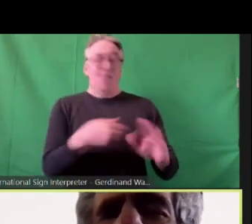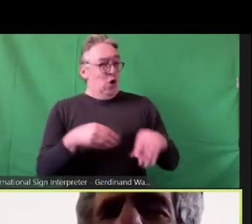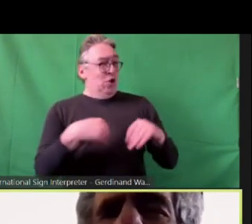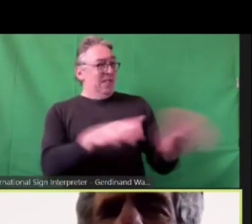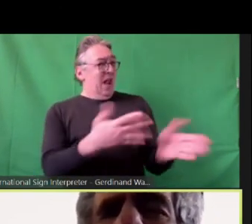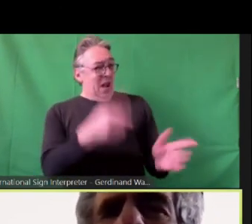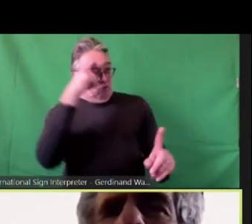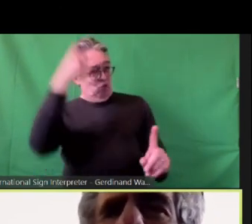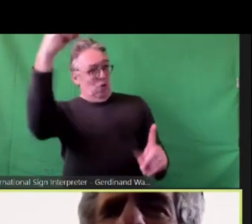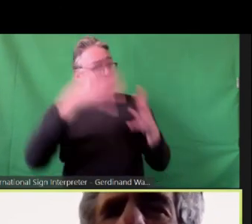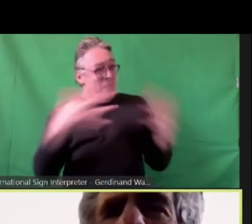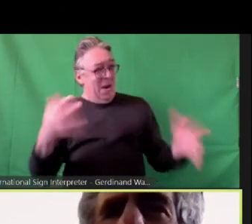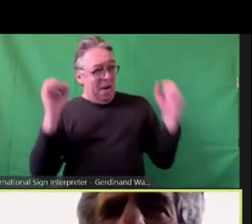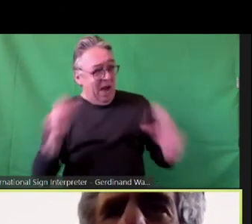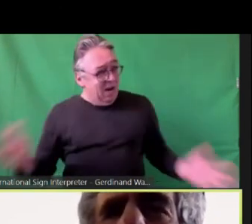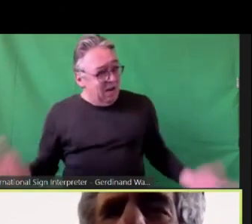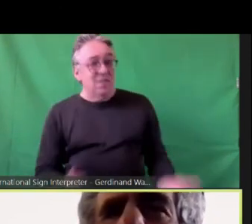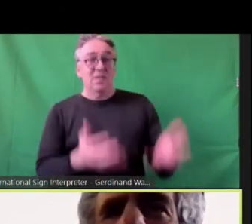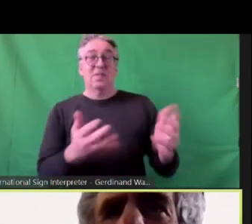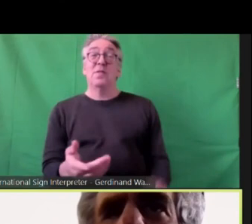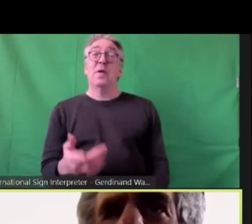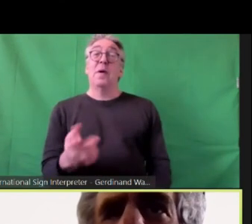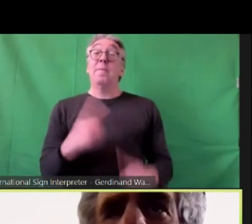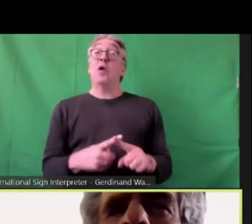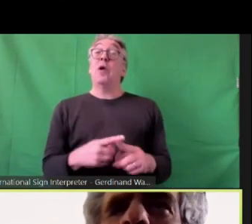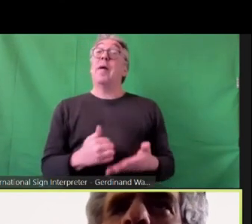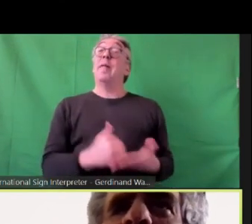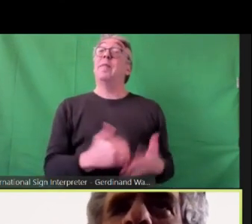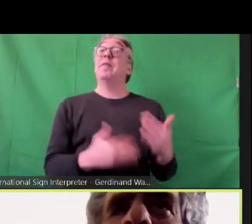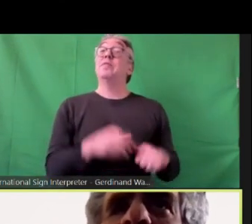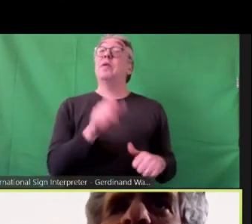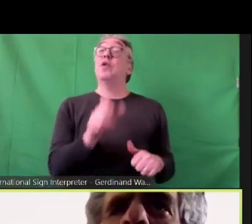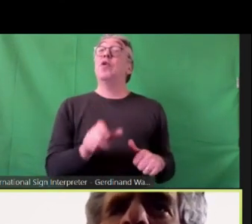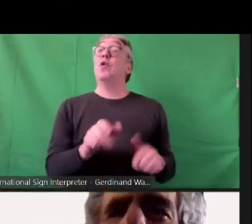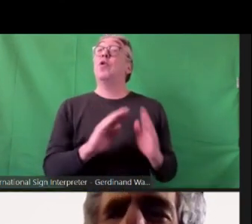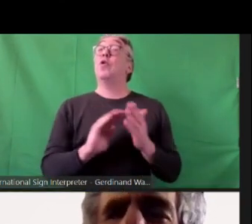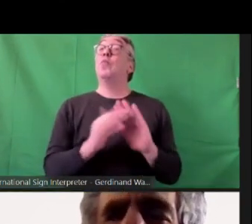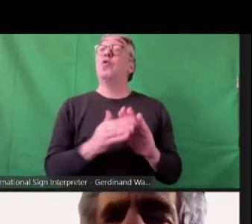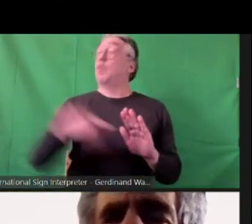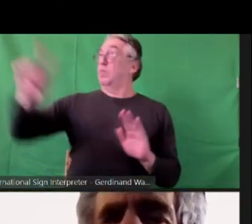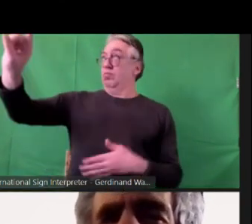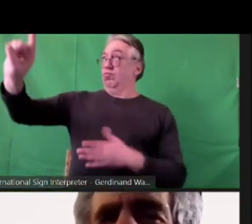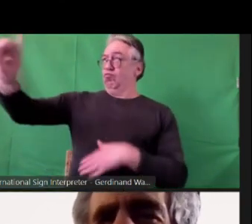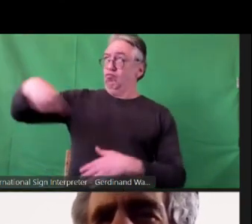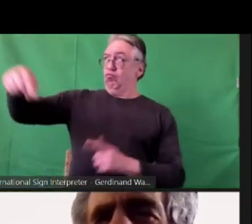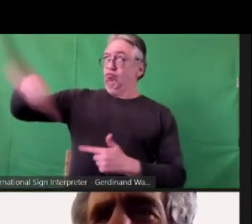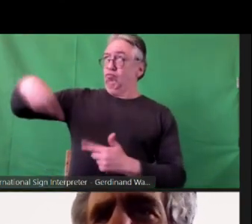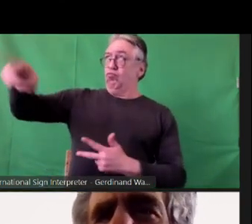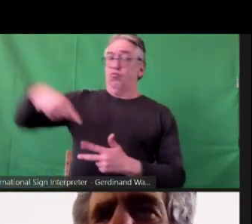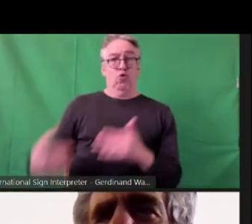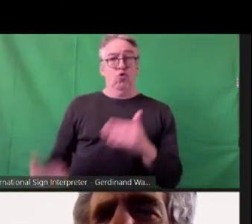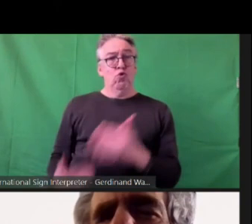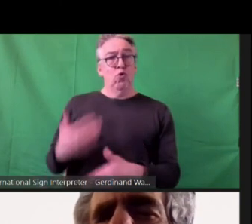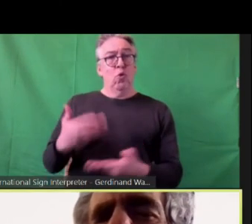they actually begin to demand and begin to want new things, and demonstrating from the